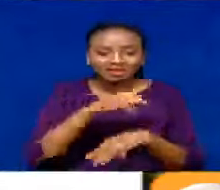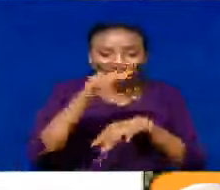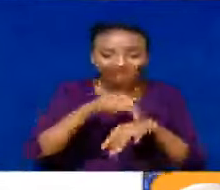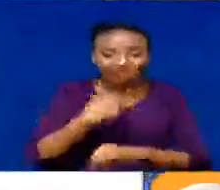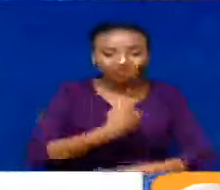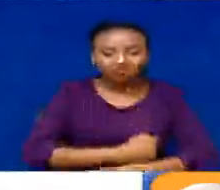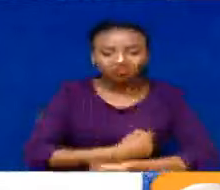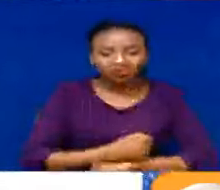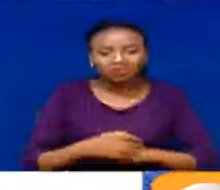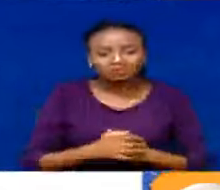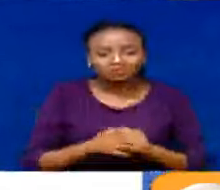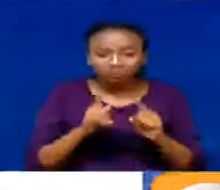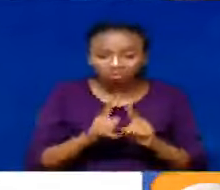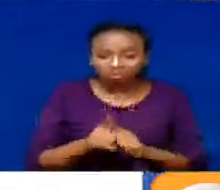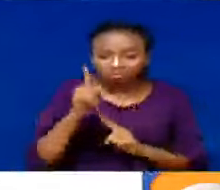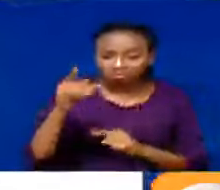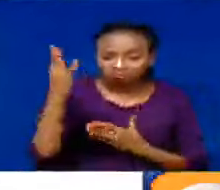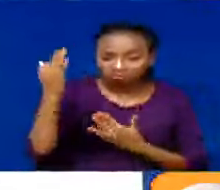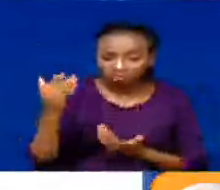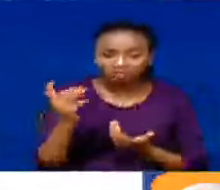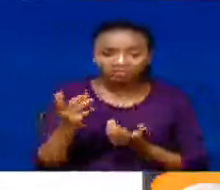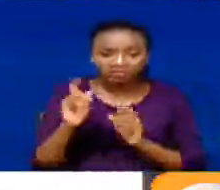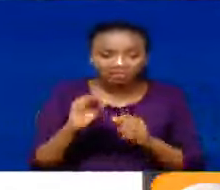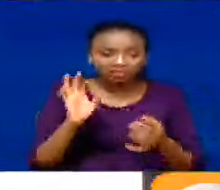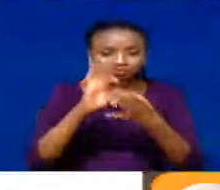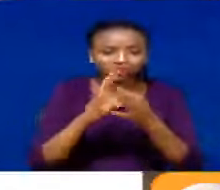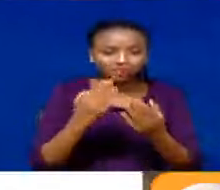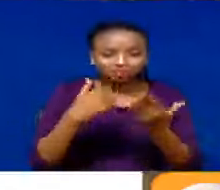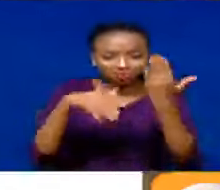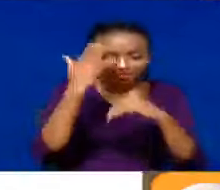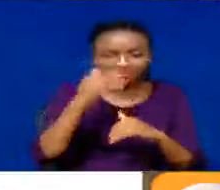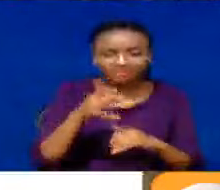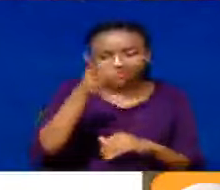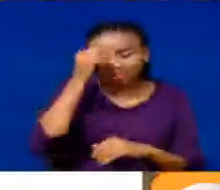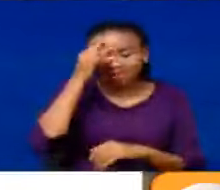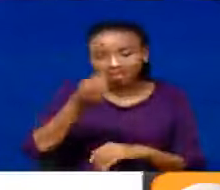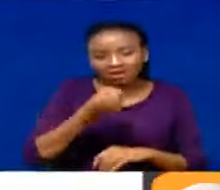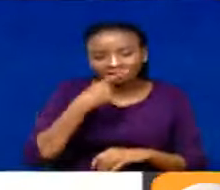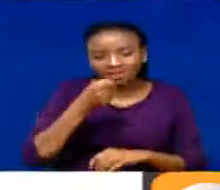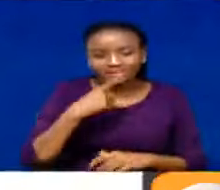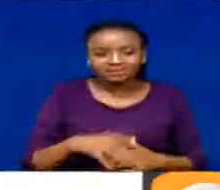shown. Anthony hopes to join university and pursue a career in medicine. Marianne Nyambura, Citizen TV.